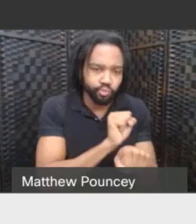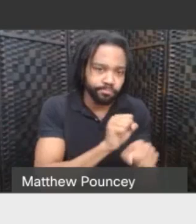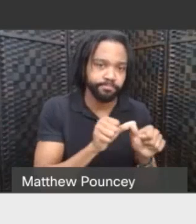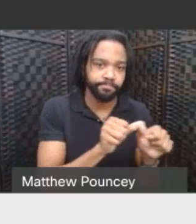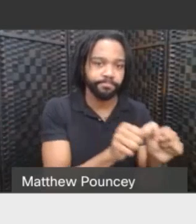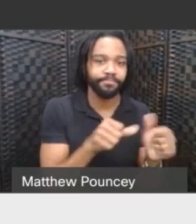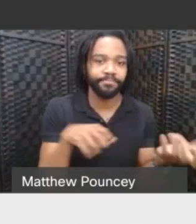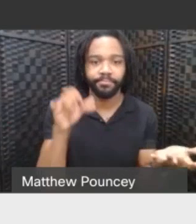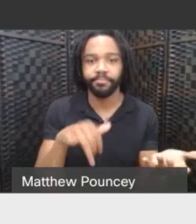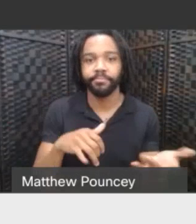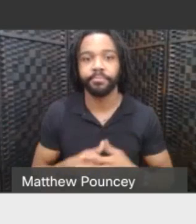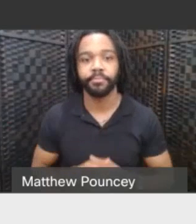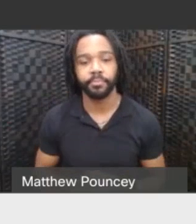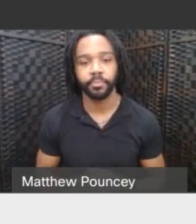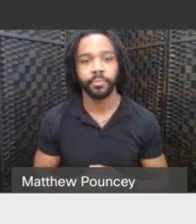um,